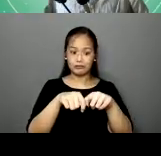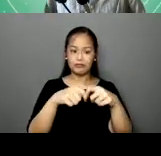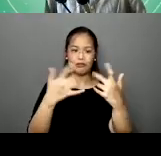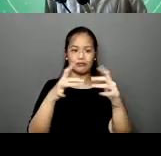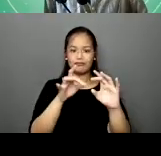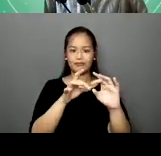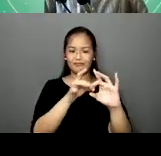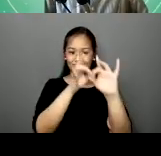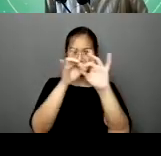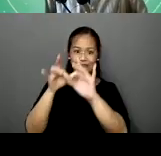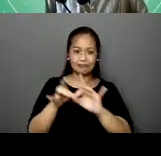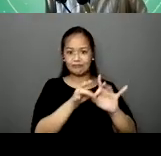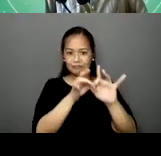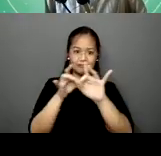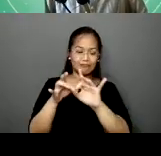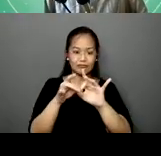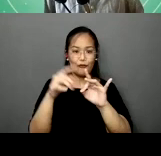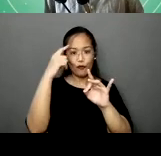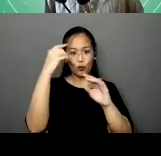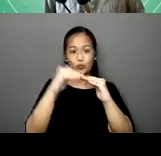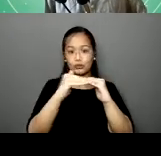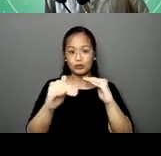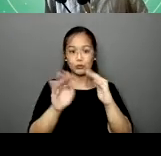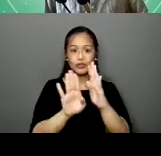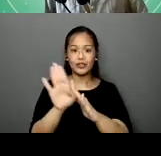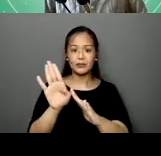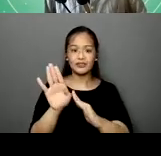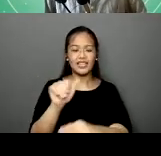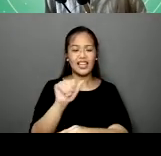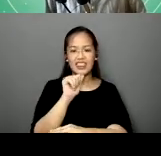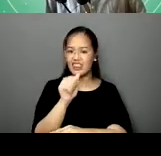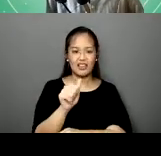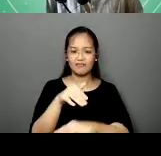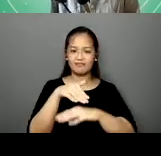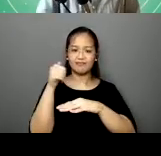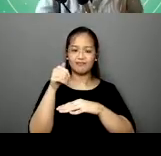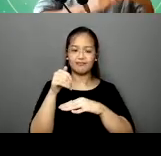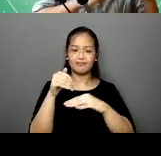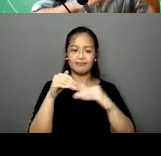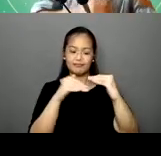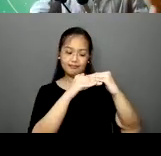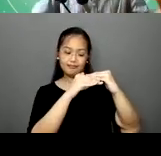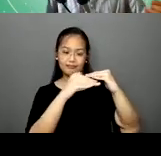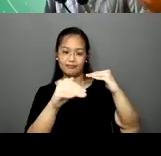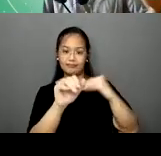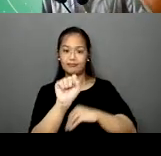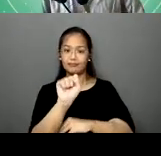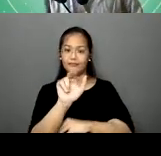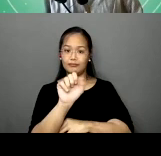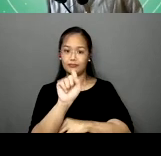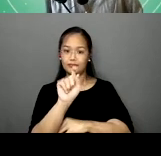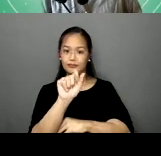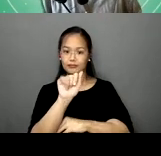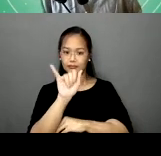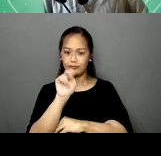aspects of sustainable development, you won't be able to truly call it sustainable. So let's look at an